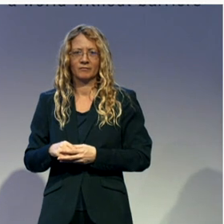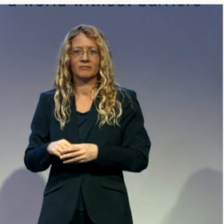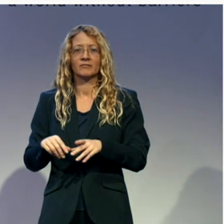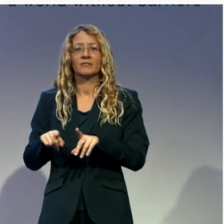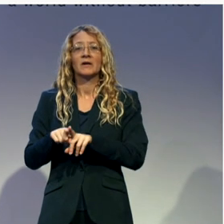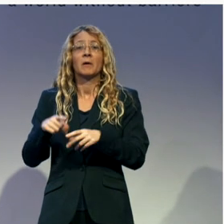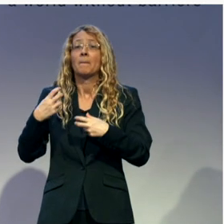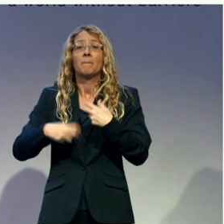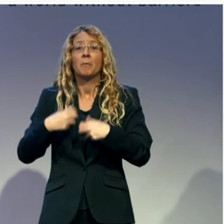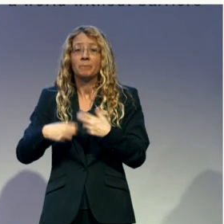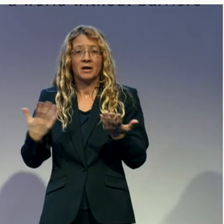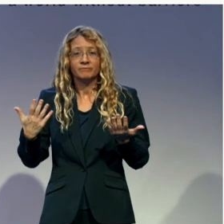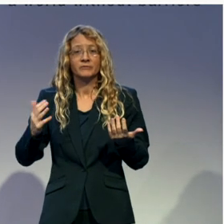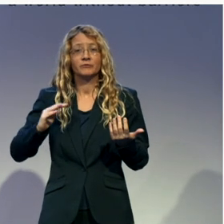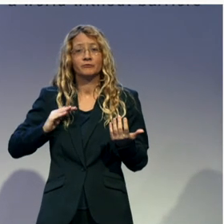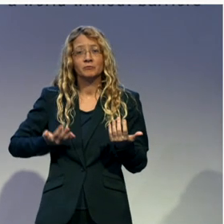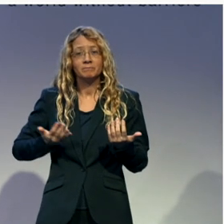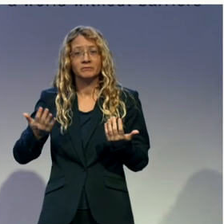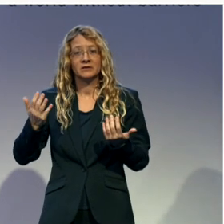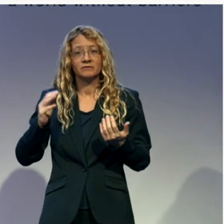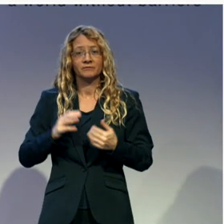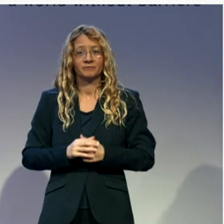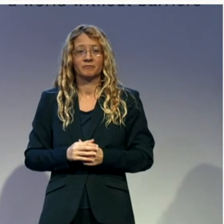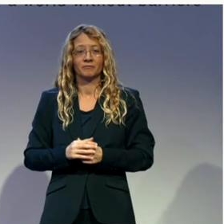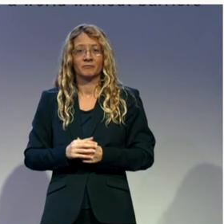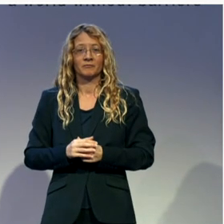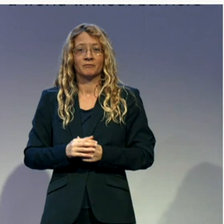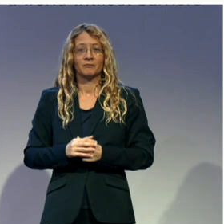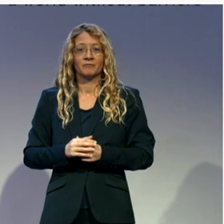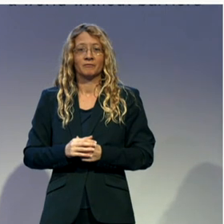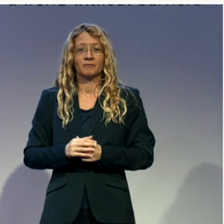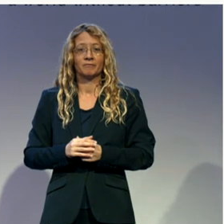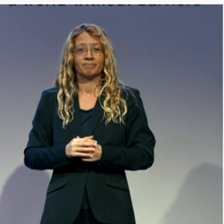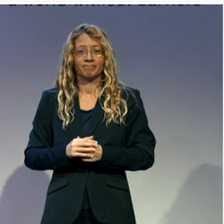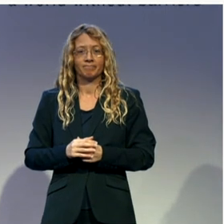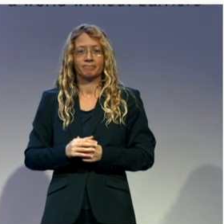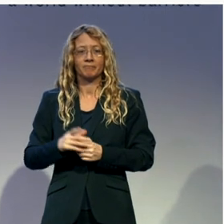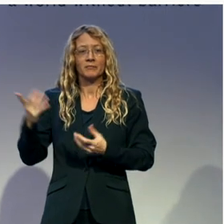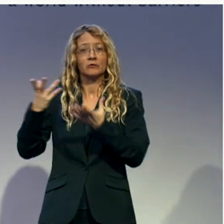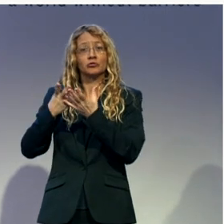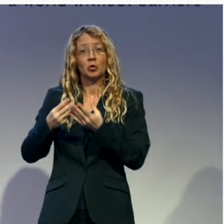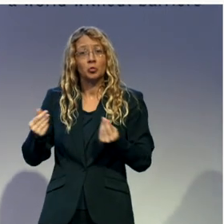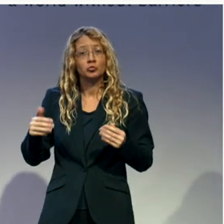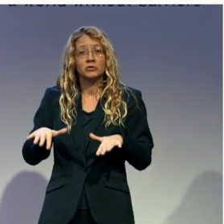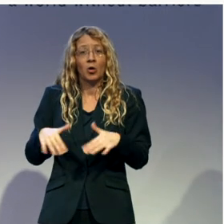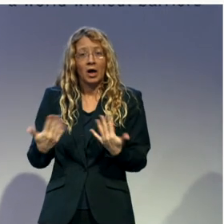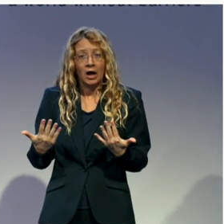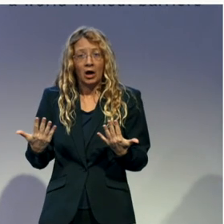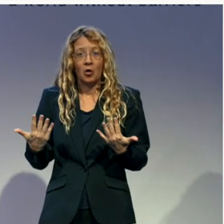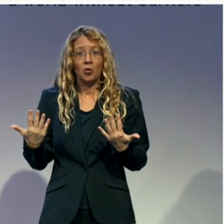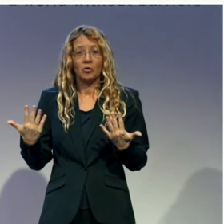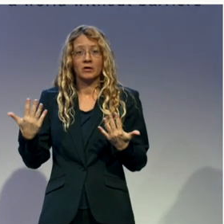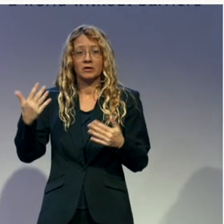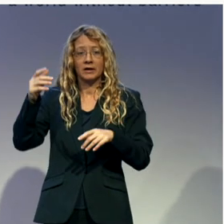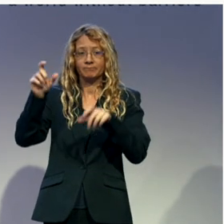upon sterilization. And your solution is to teach women to understand their sexuality.